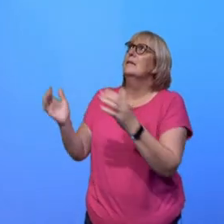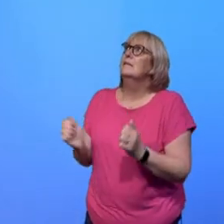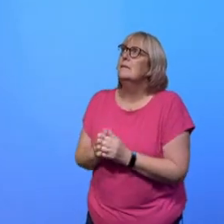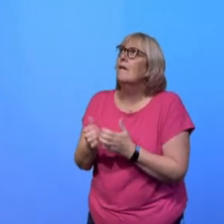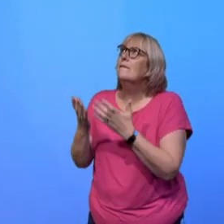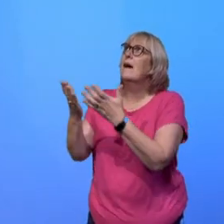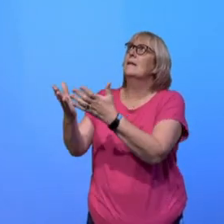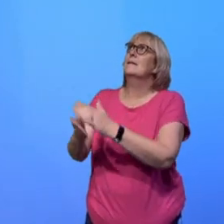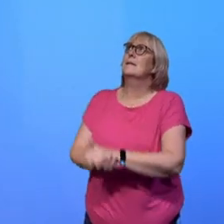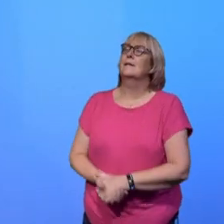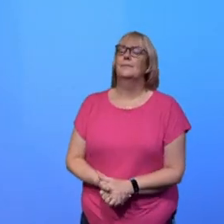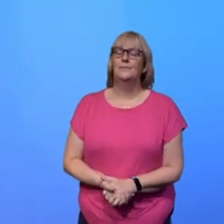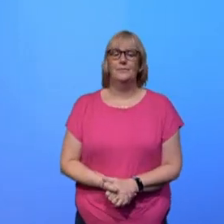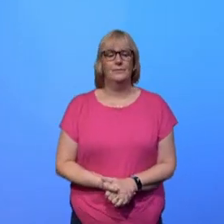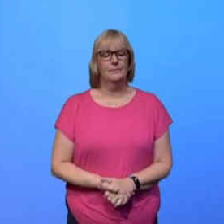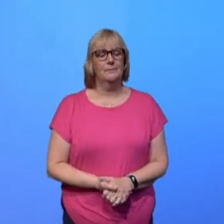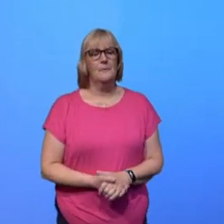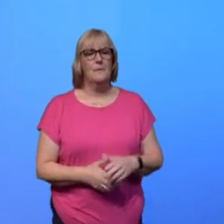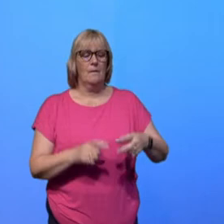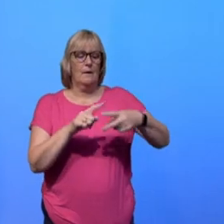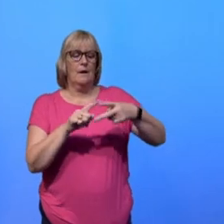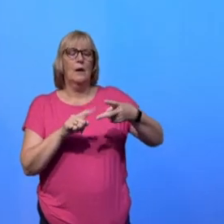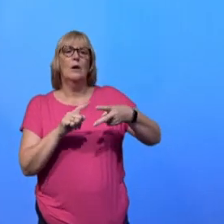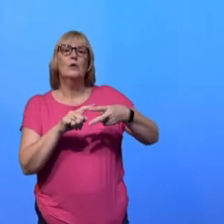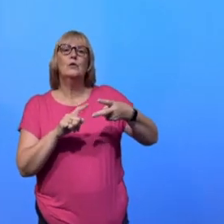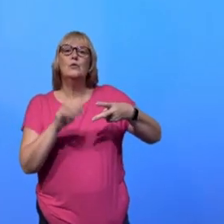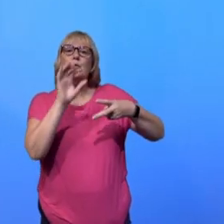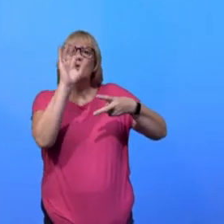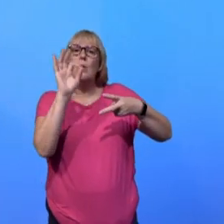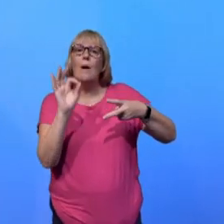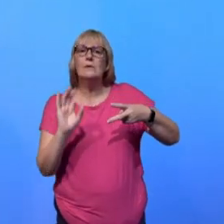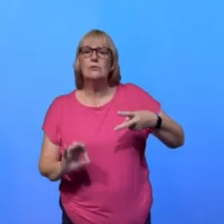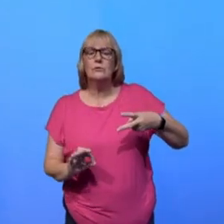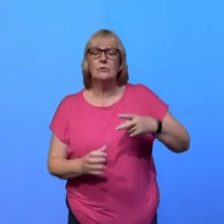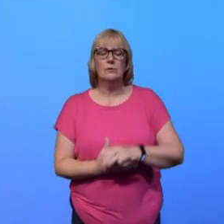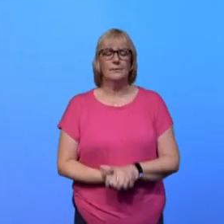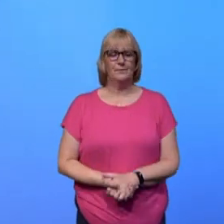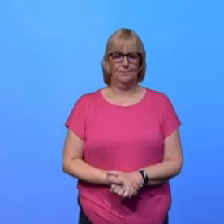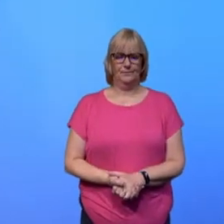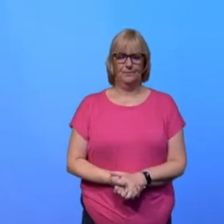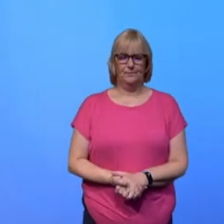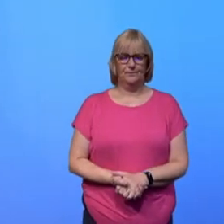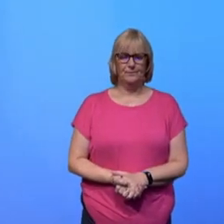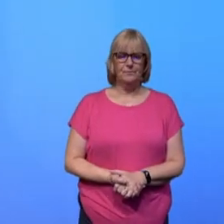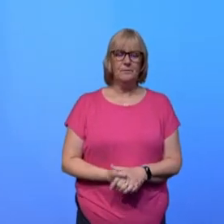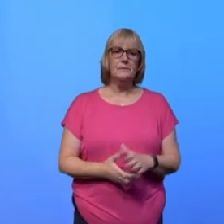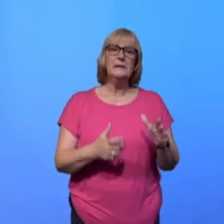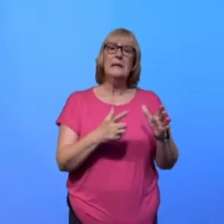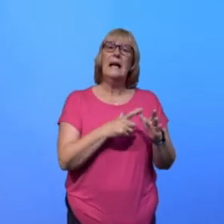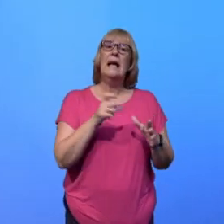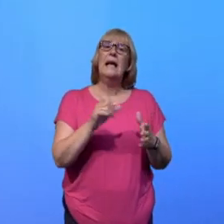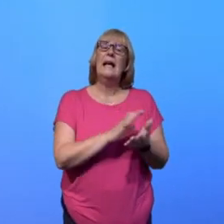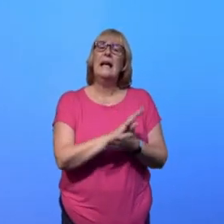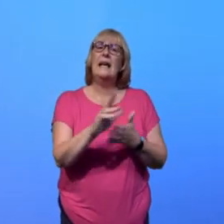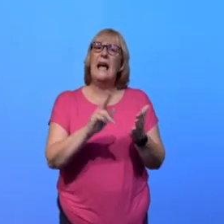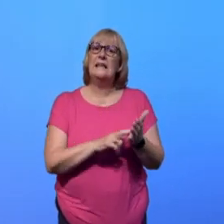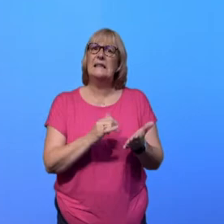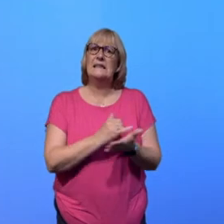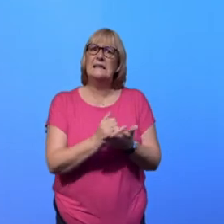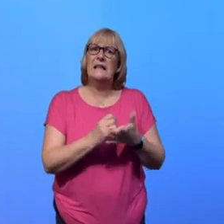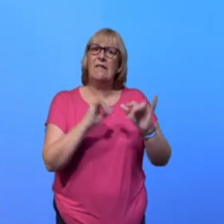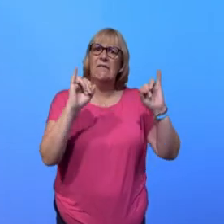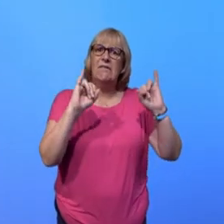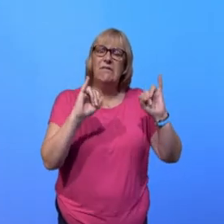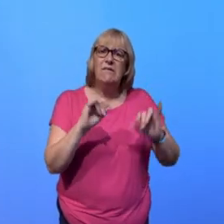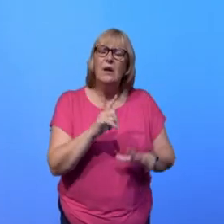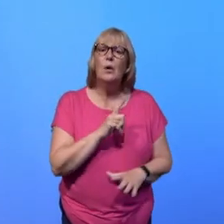And two questions as we close this. Why was Achan's sin so serious? And it is, of